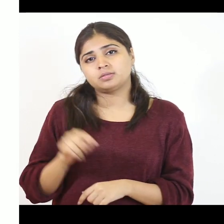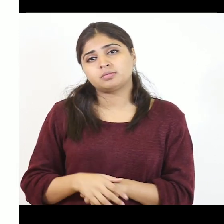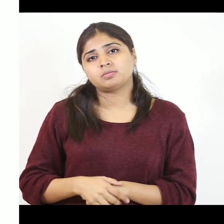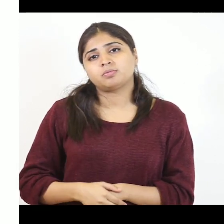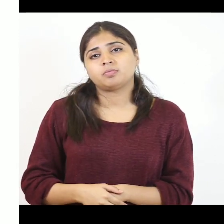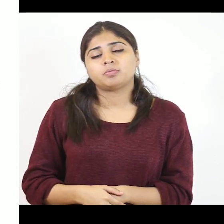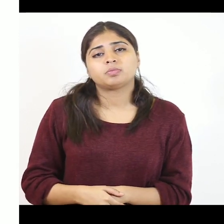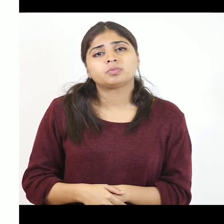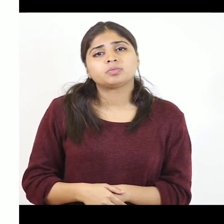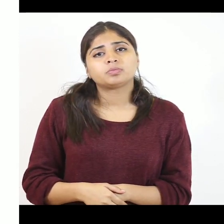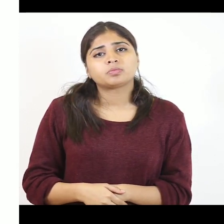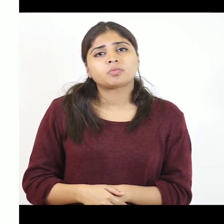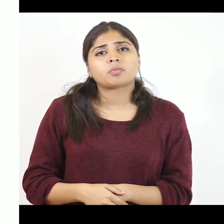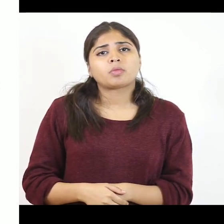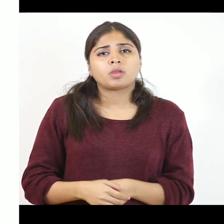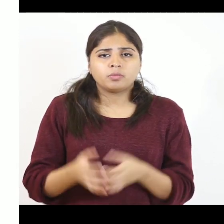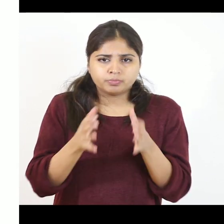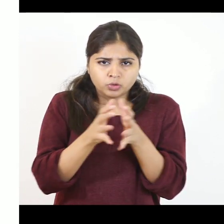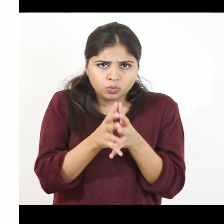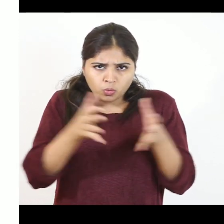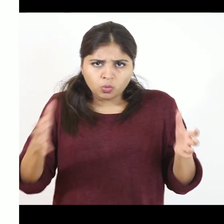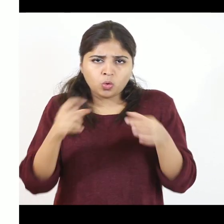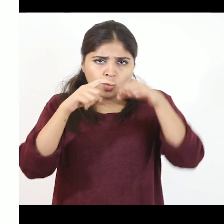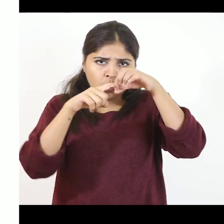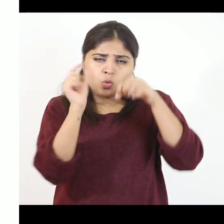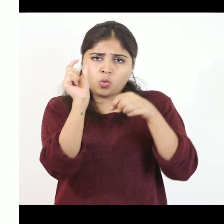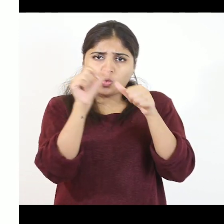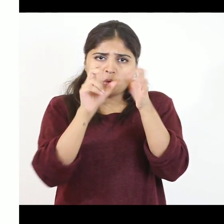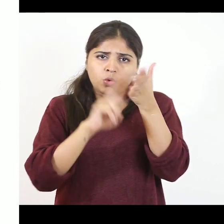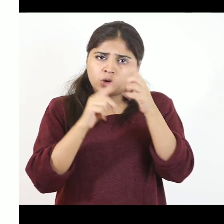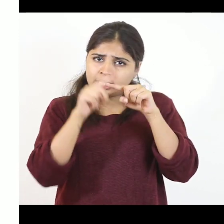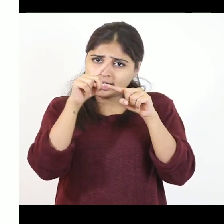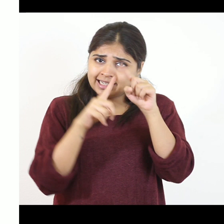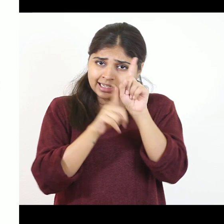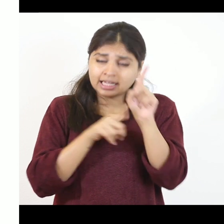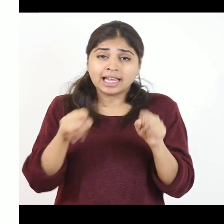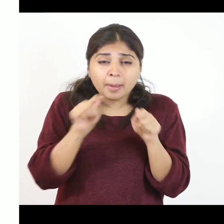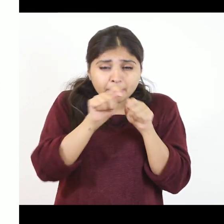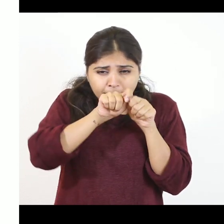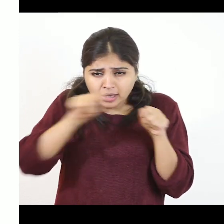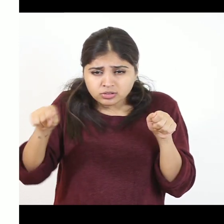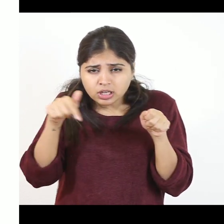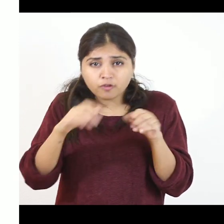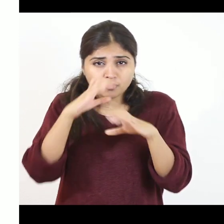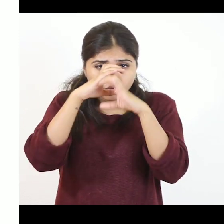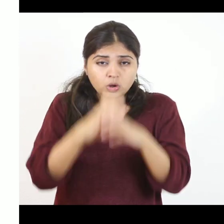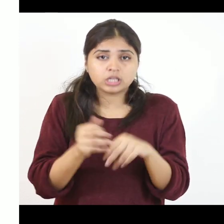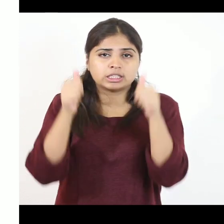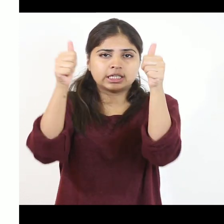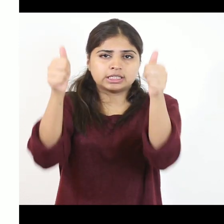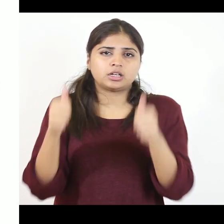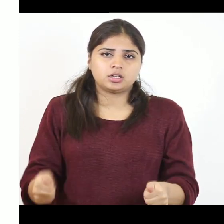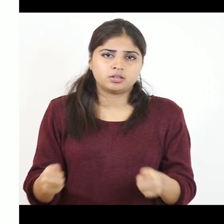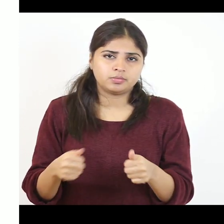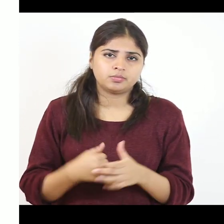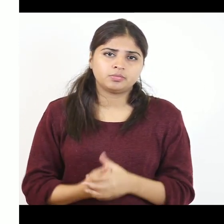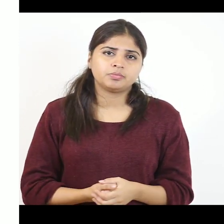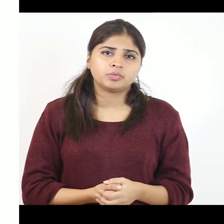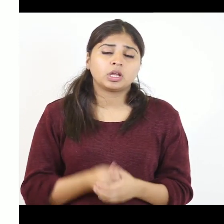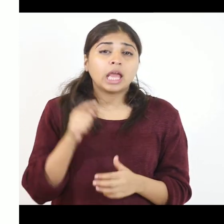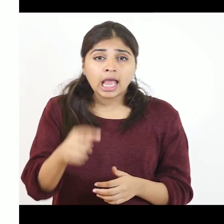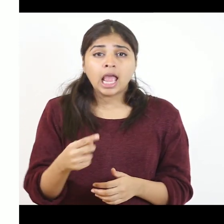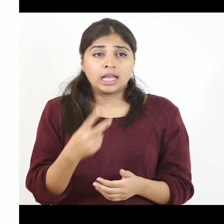Quantity is a measure that focuses on output. It ensures the work is completed on